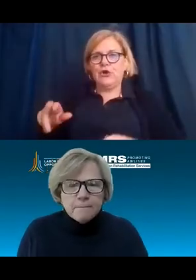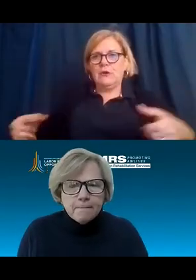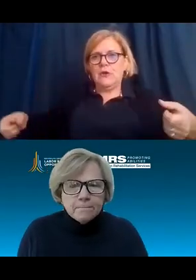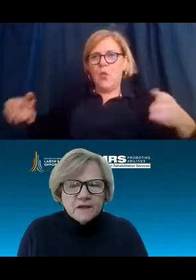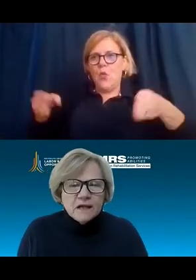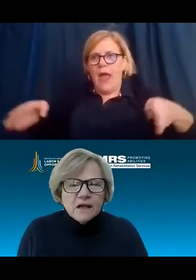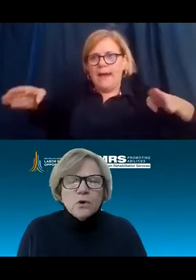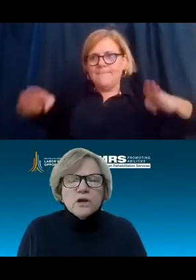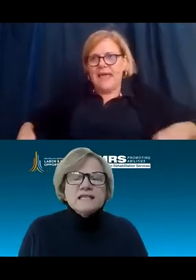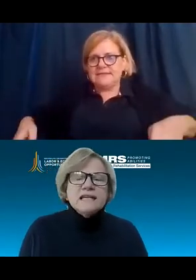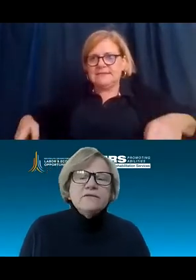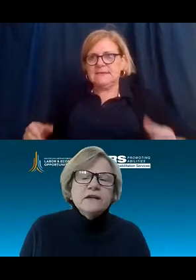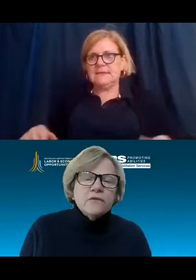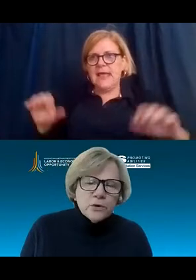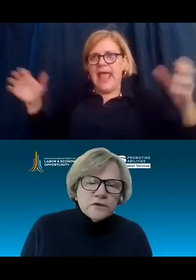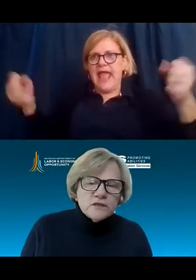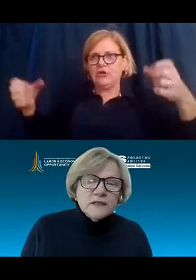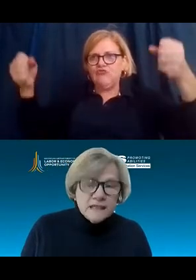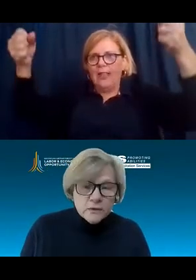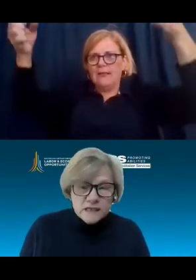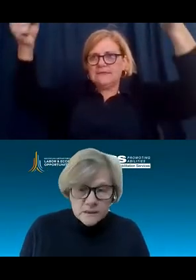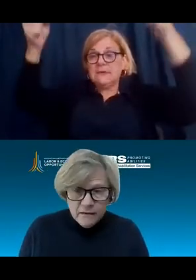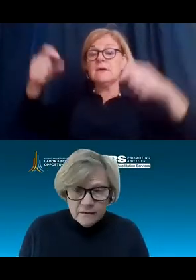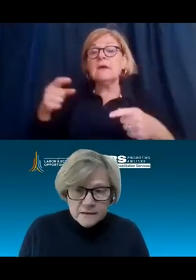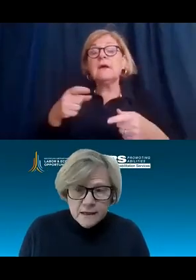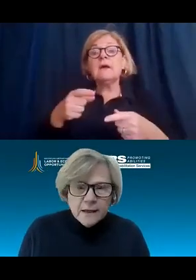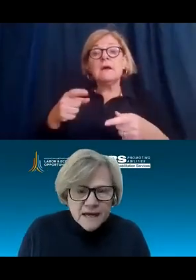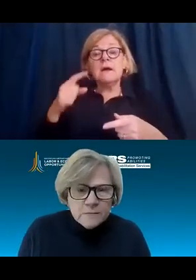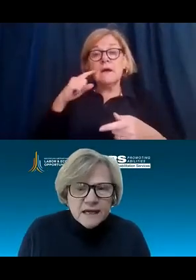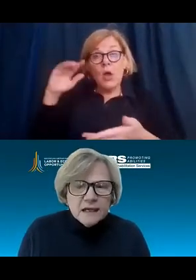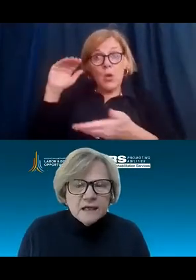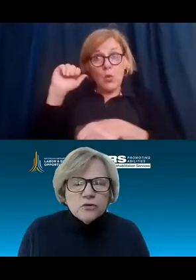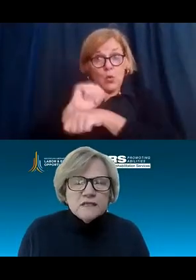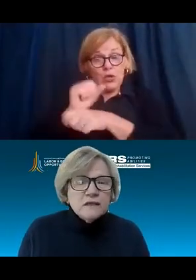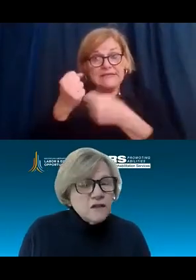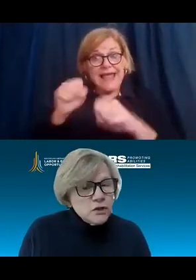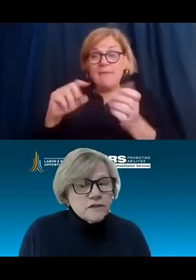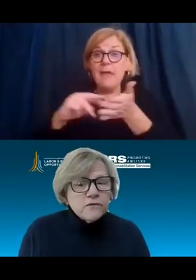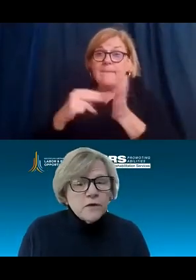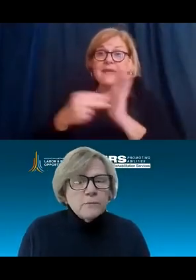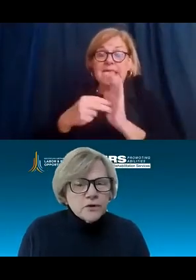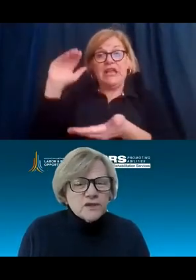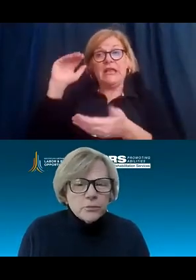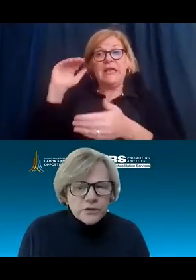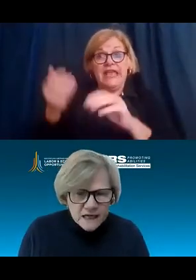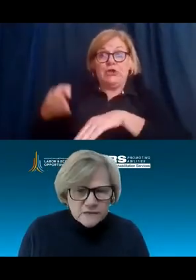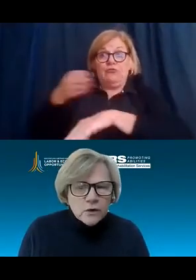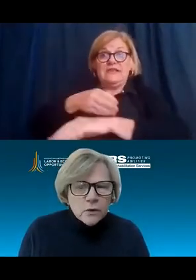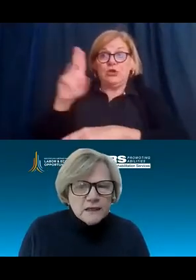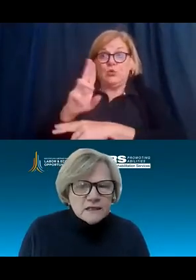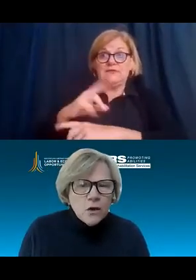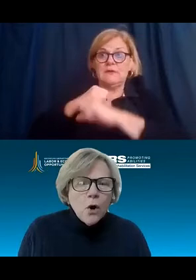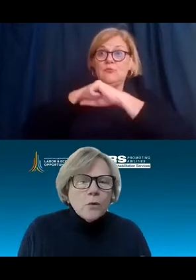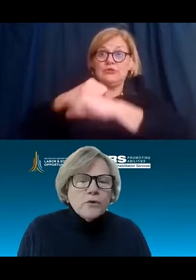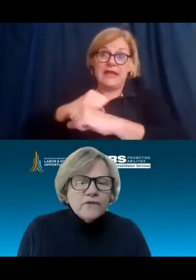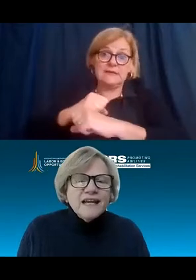handrails. Working safely for persons with decreased balance may mean increasing the use of personal protective